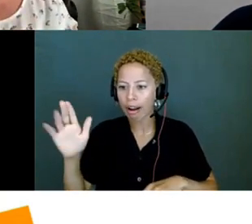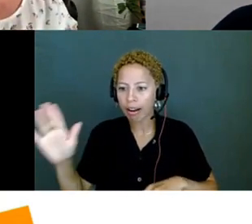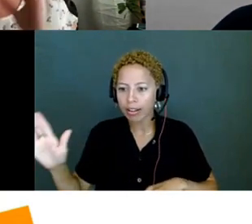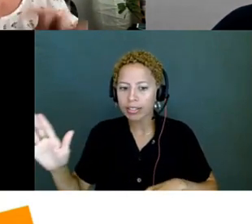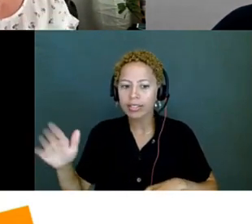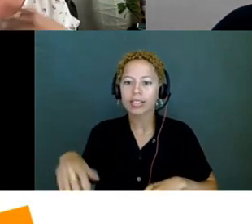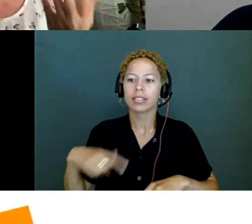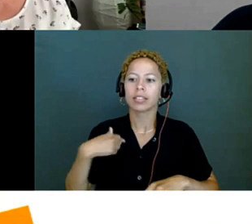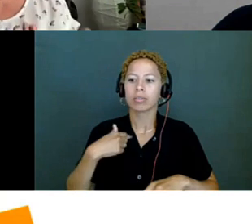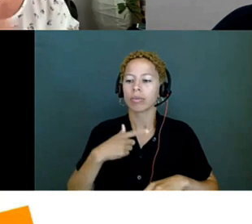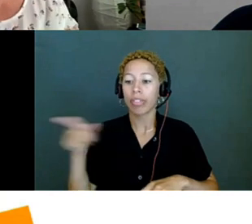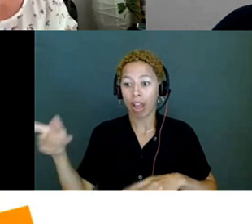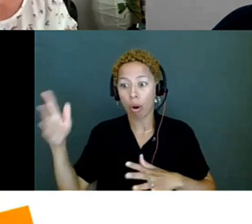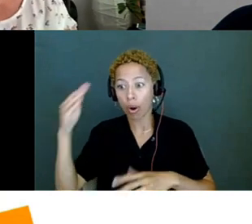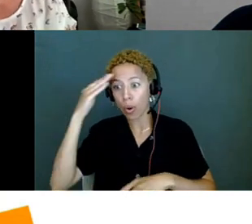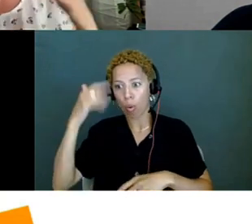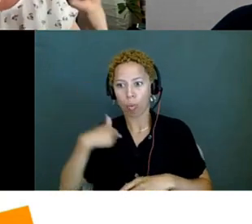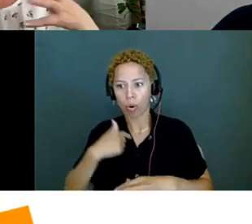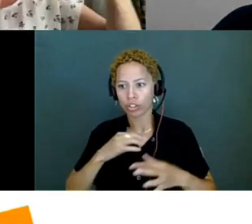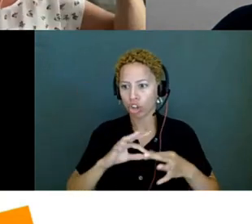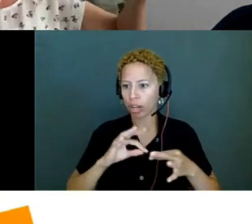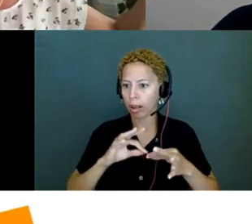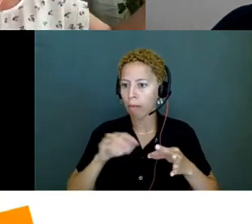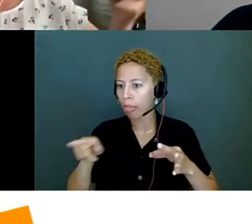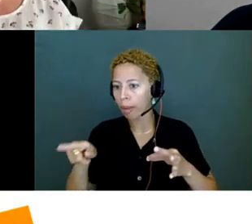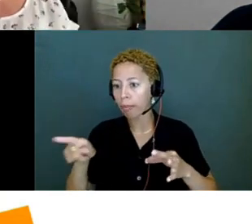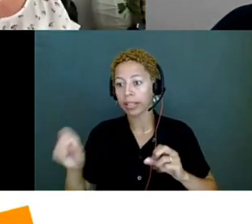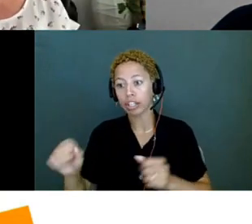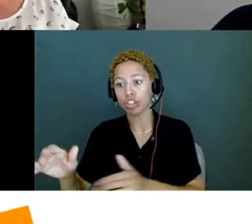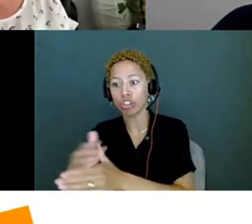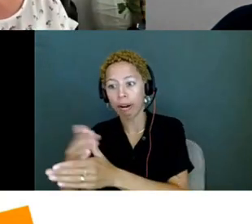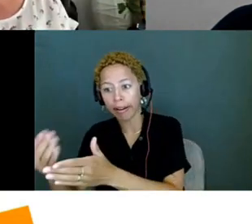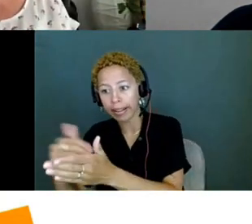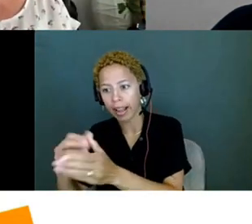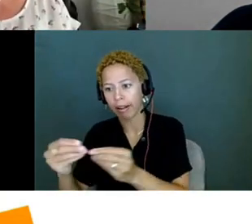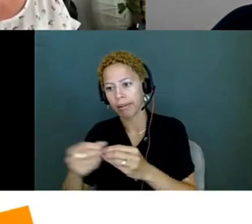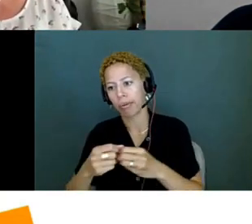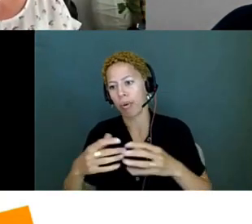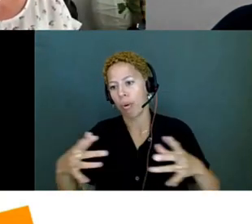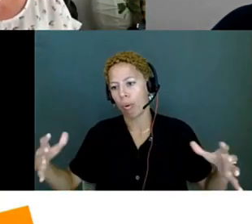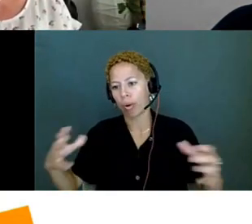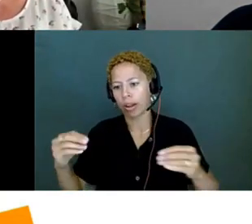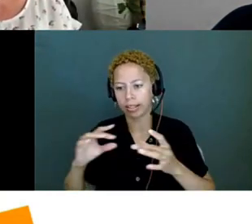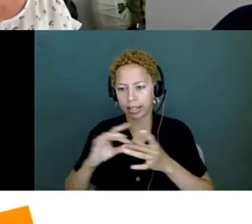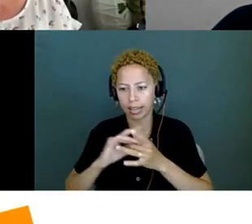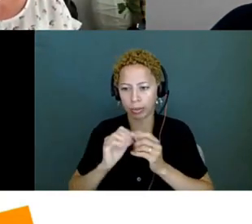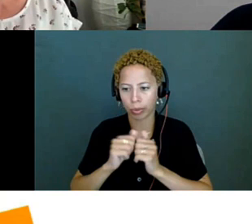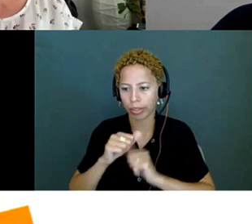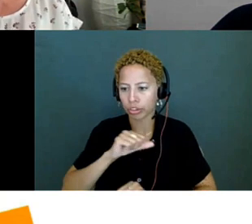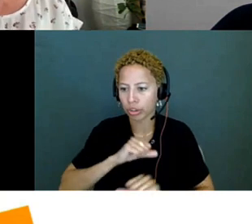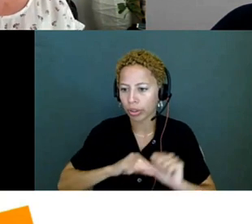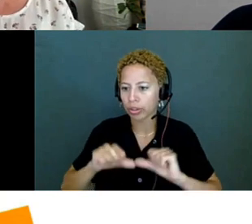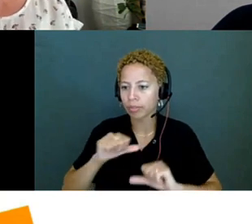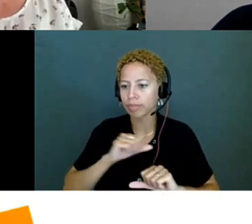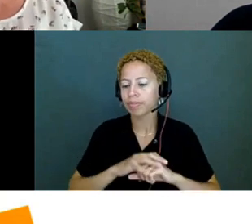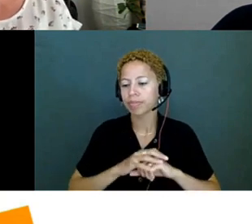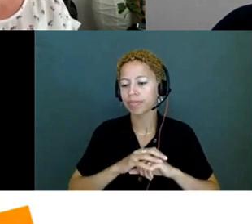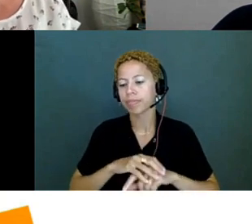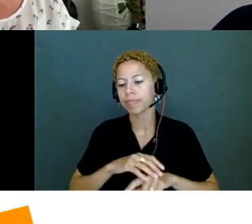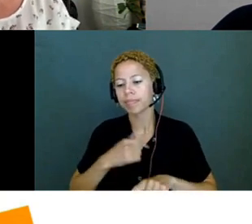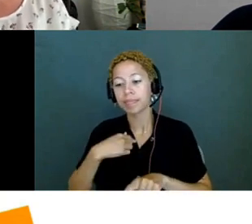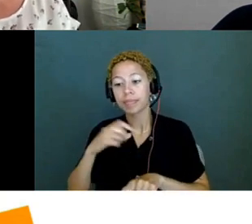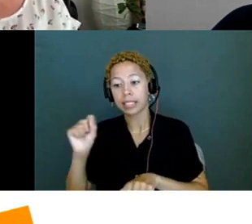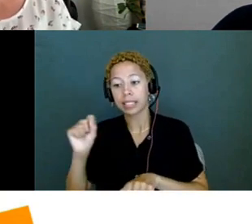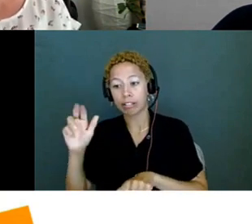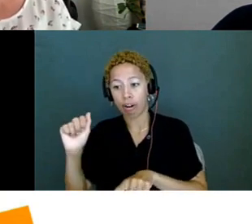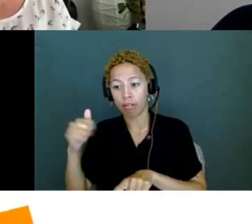talking about them. They could reshare if they want to, and we grow that community and connect with each other as well. Yeah. I do have one